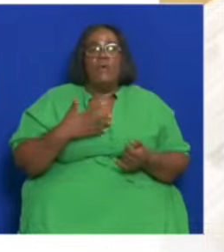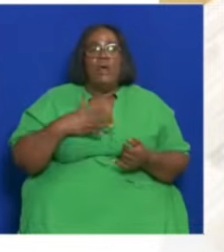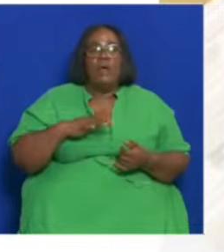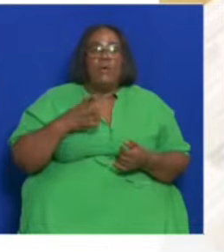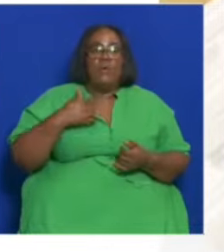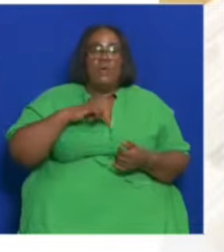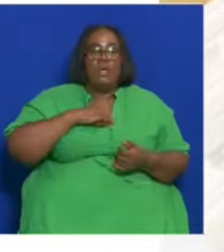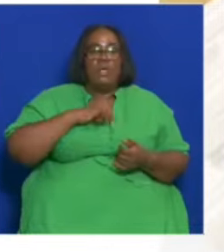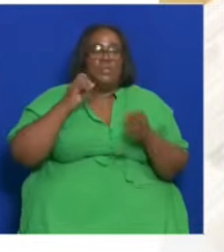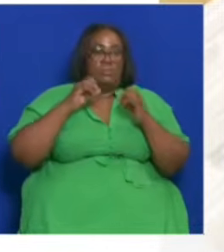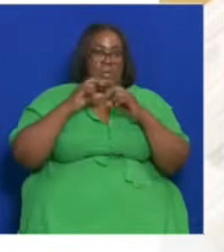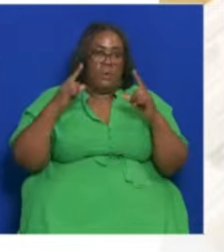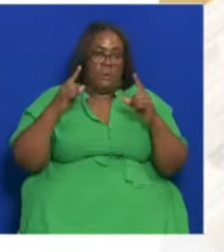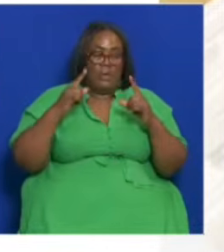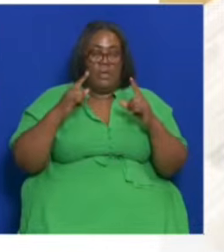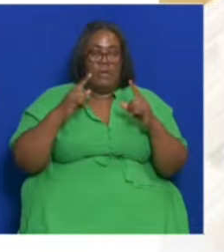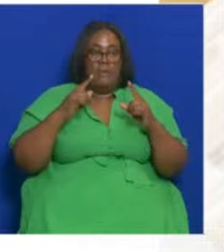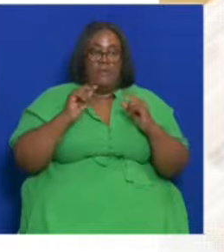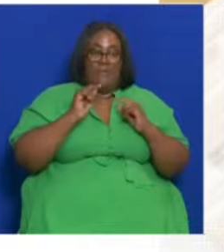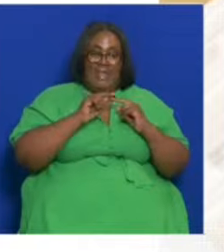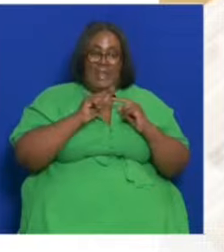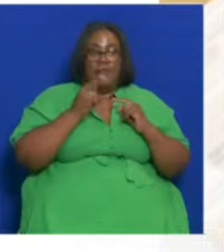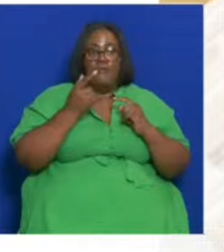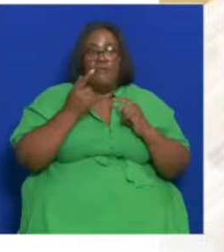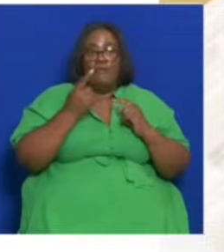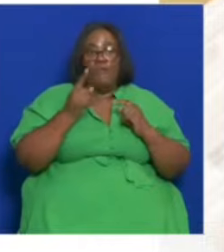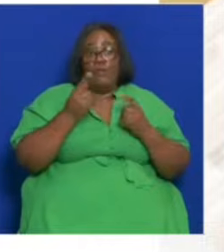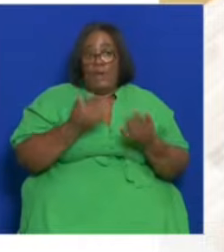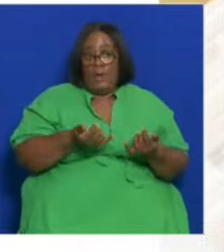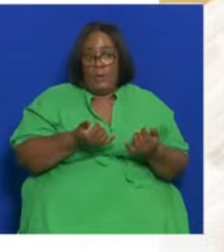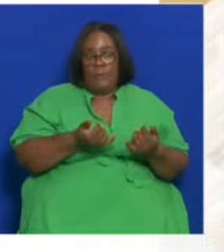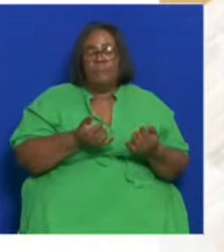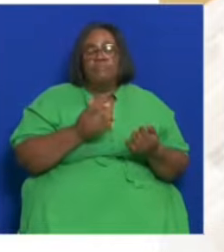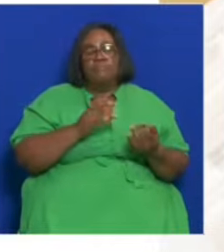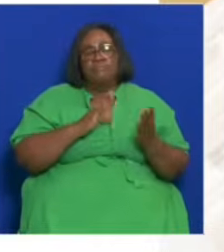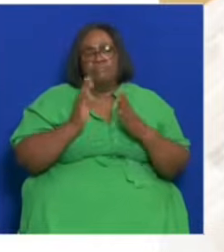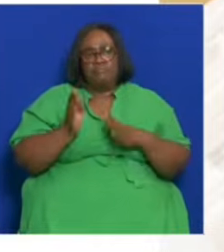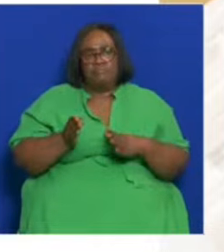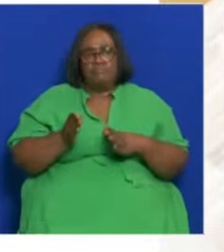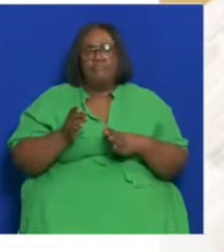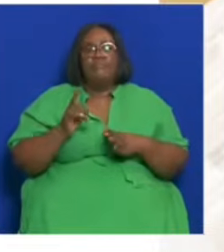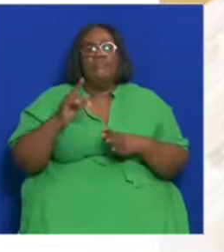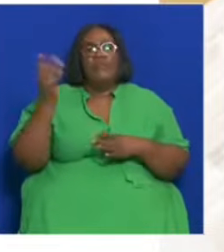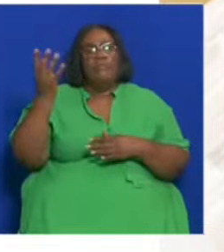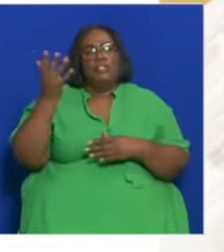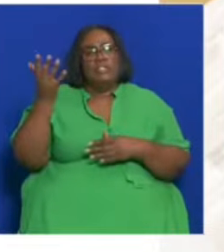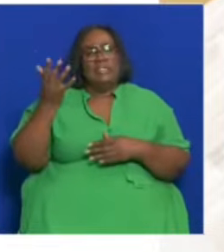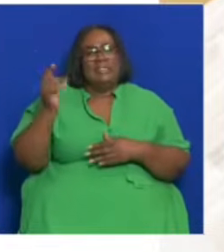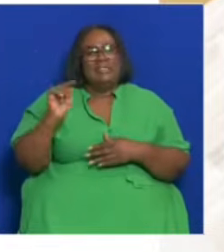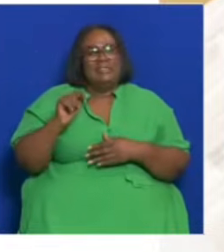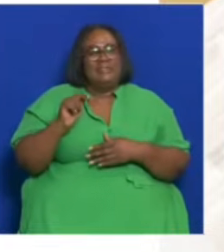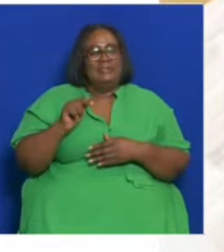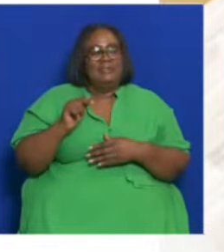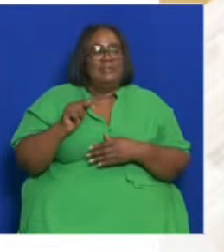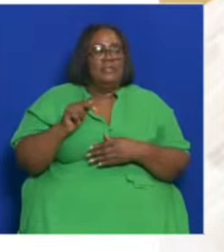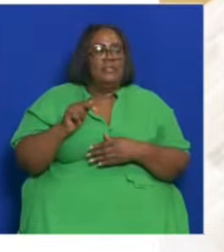for now. Okay? Now let's go into to the actual presentation. This is